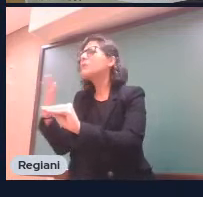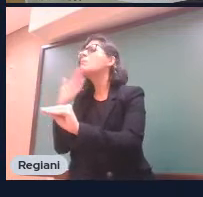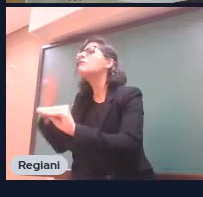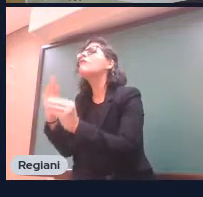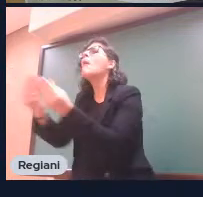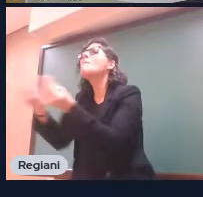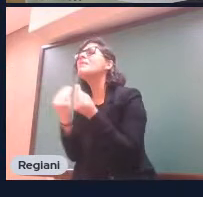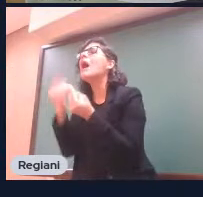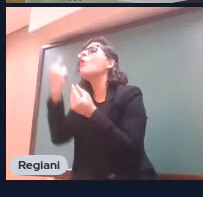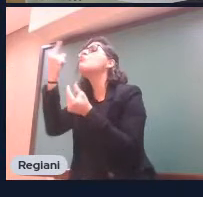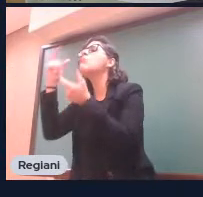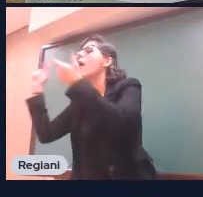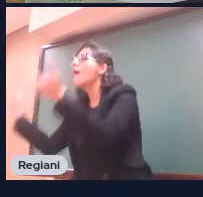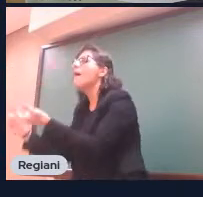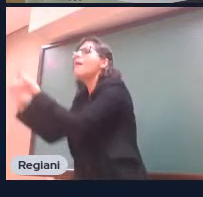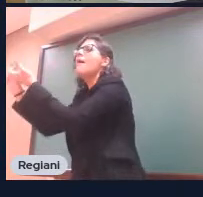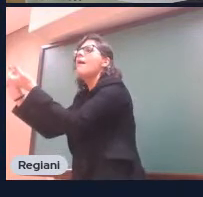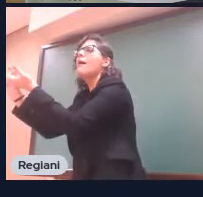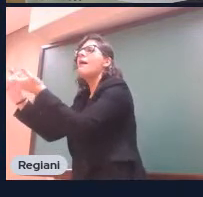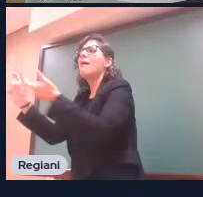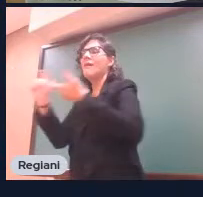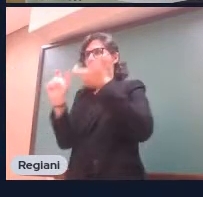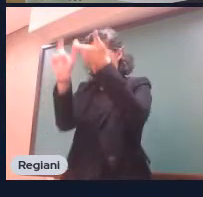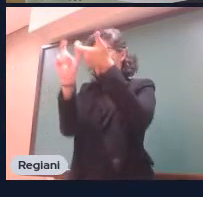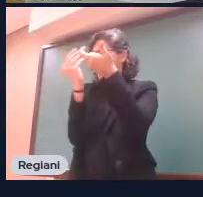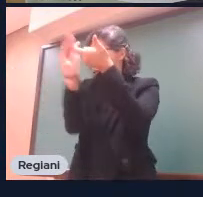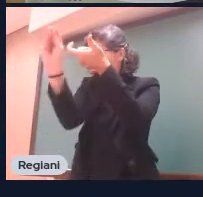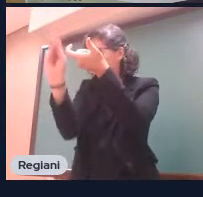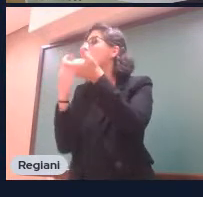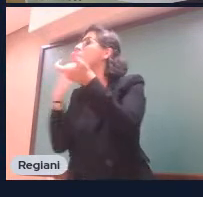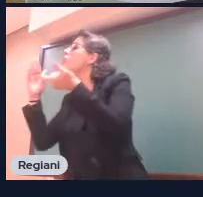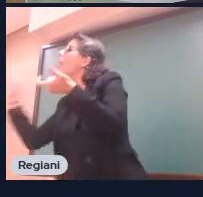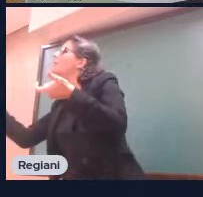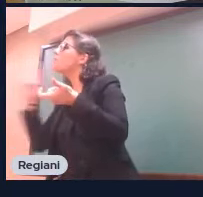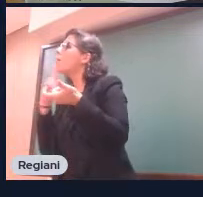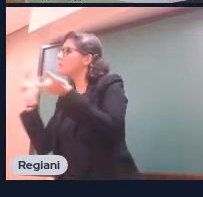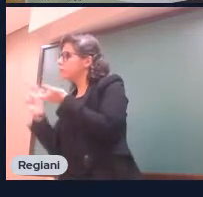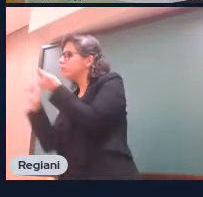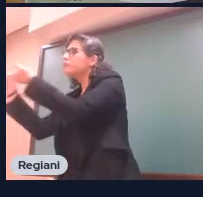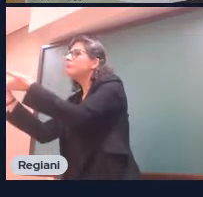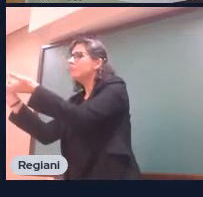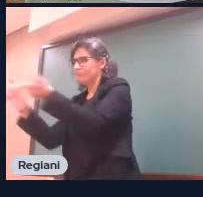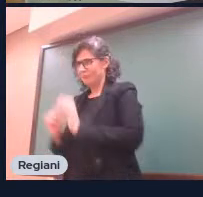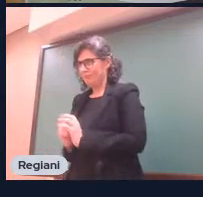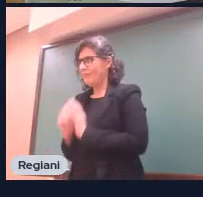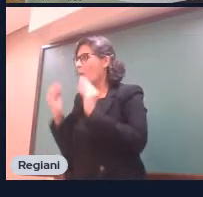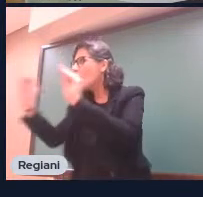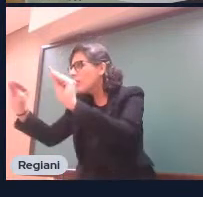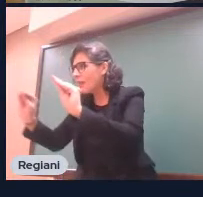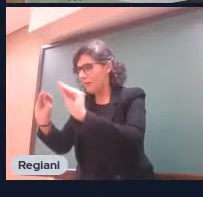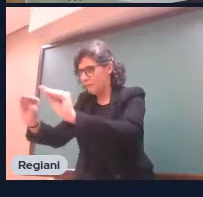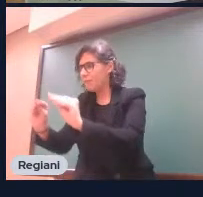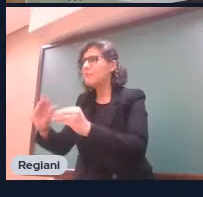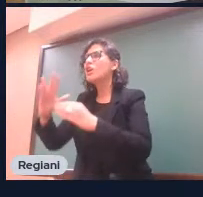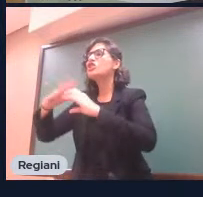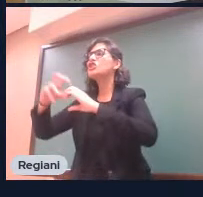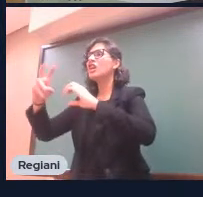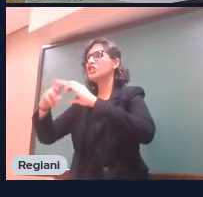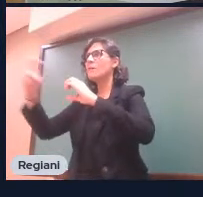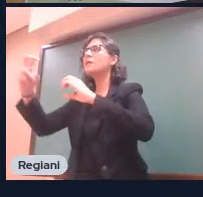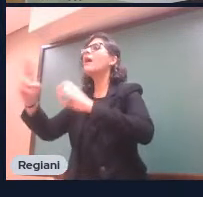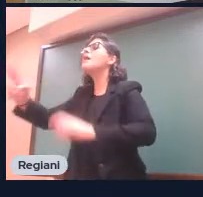dictionary entry 4, and then I give the head word. Start with the frequency information, and I give instructions to ChatGPT.